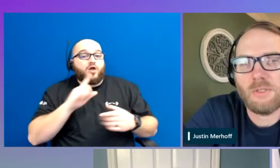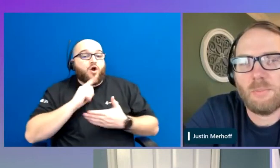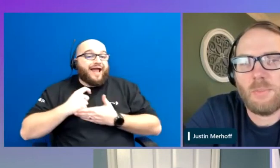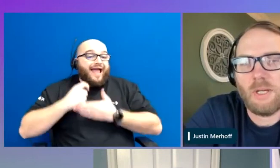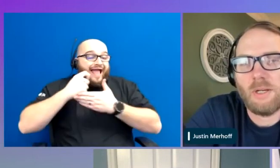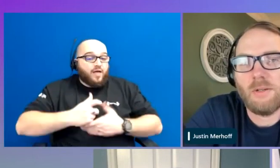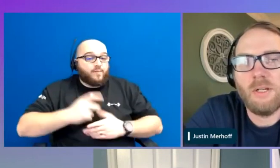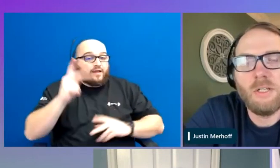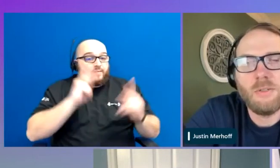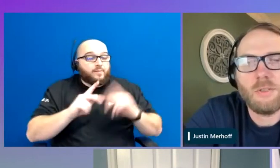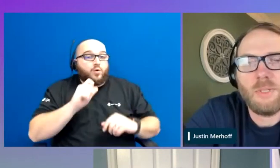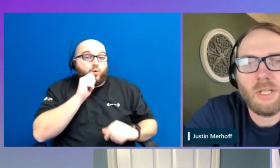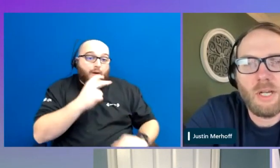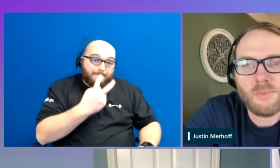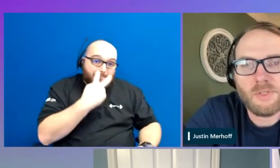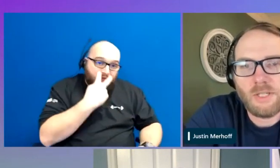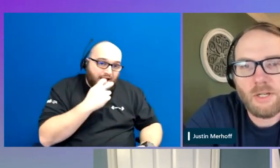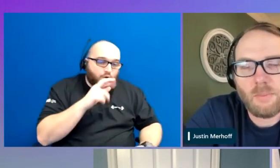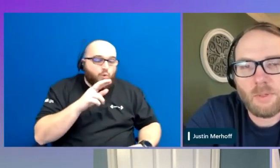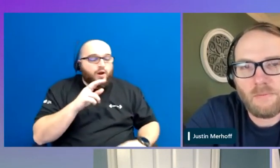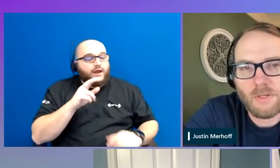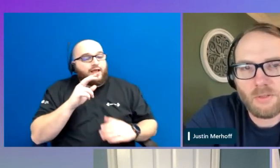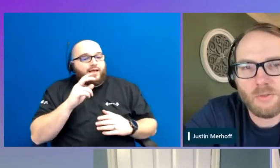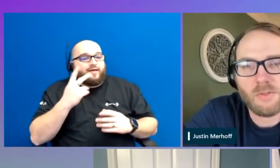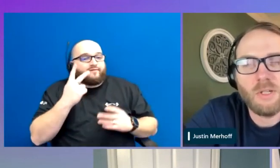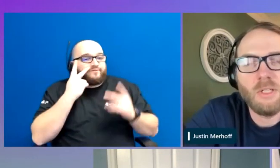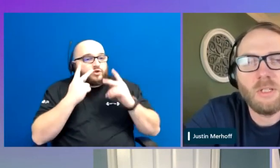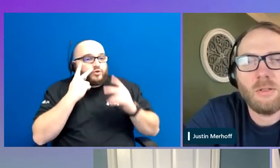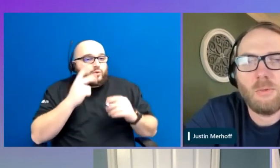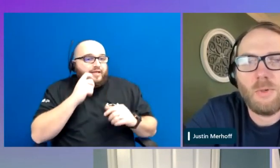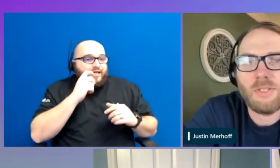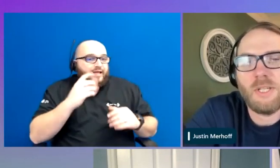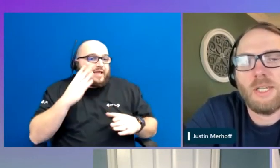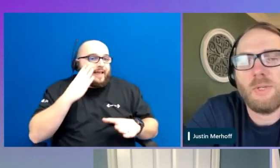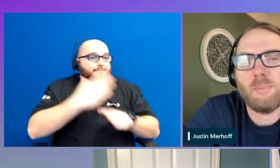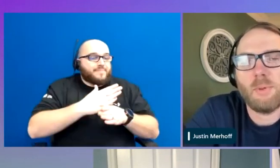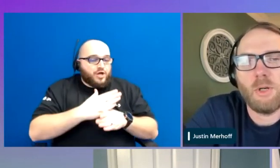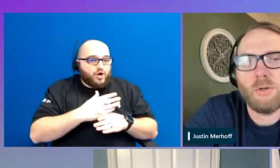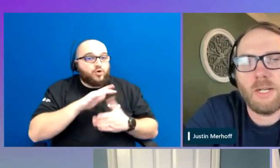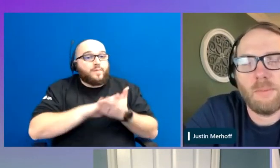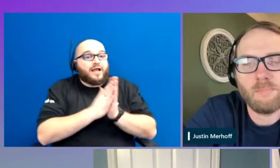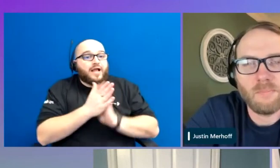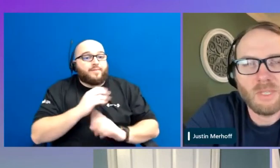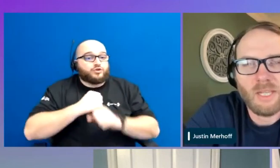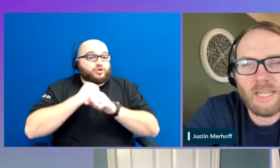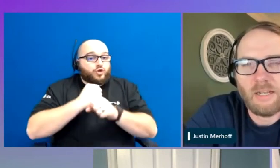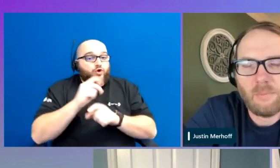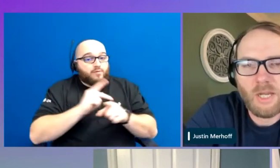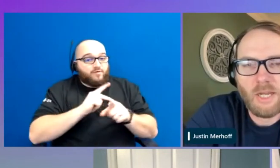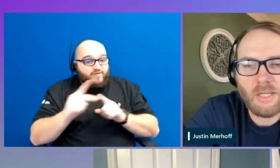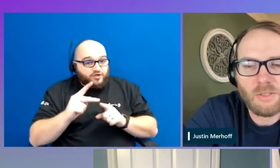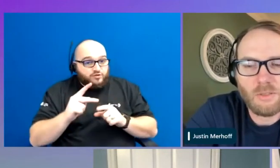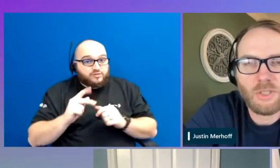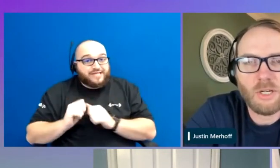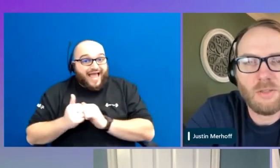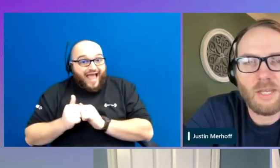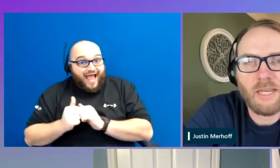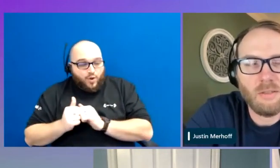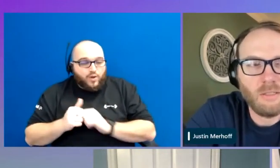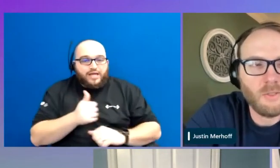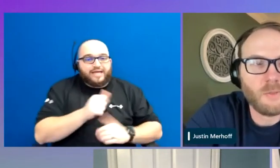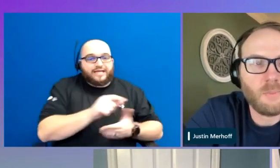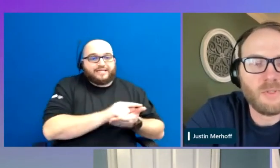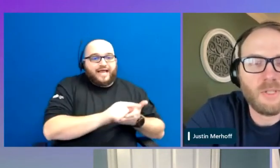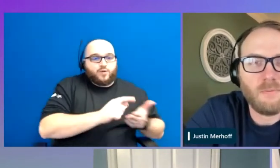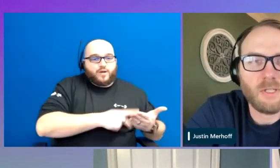or visually impaired to become security professionals with a 10-week program. And I'm not sharing